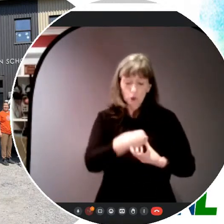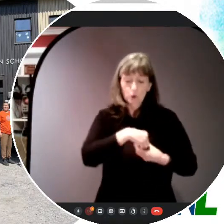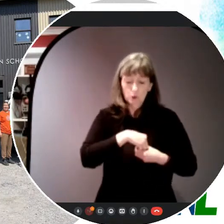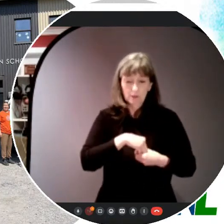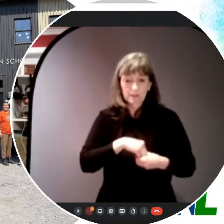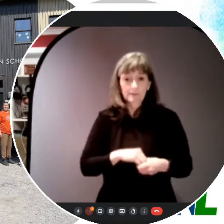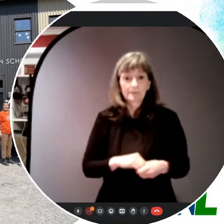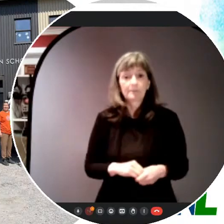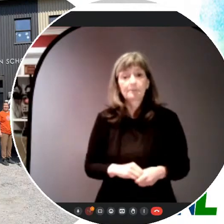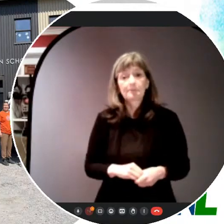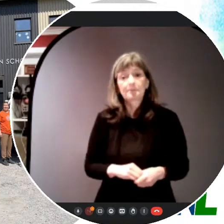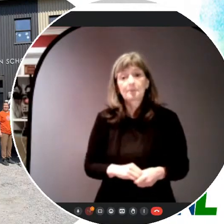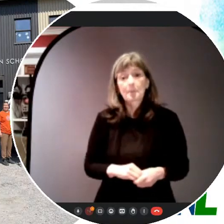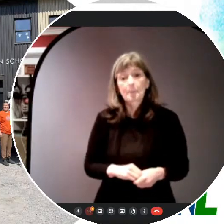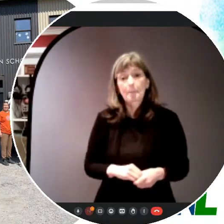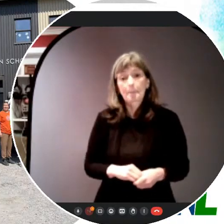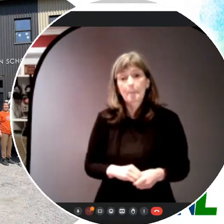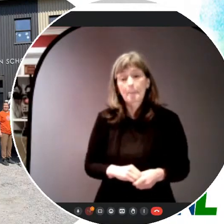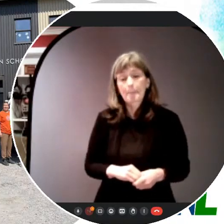appraised and celebrated.